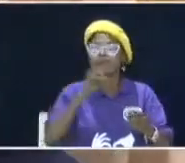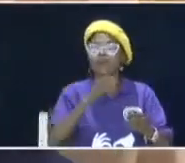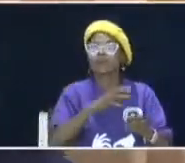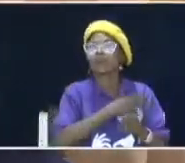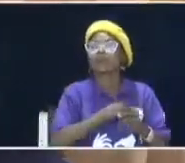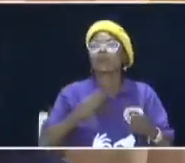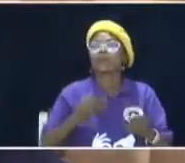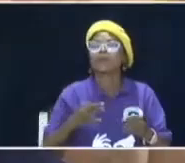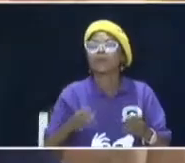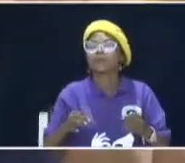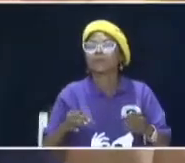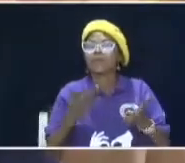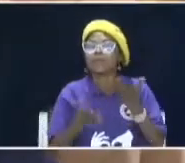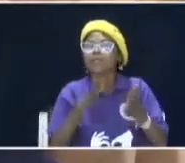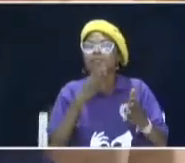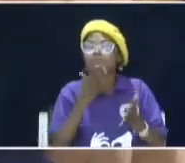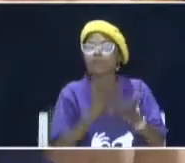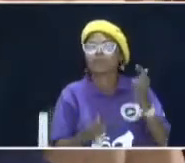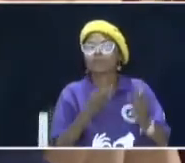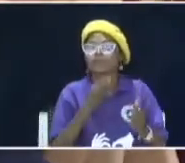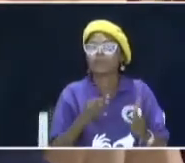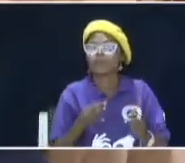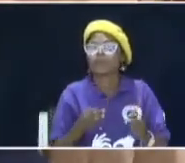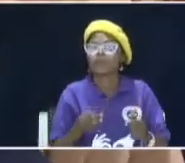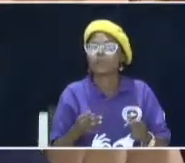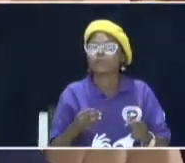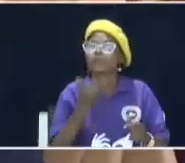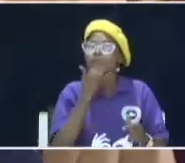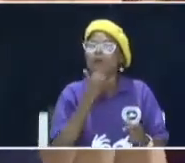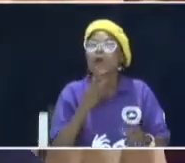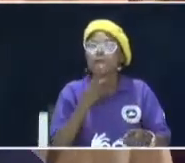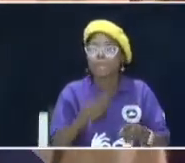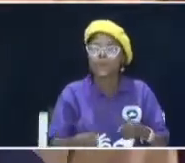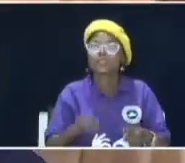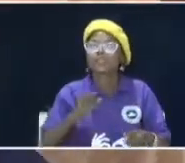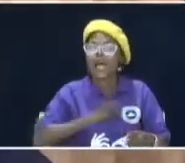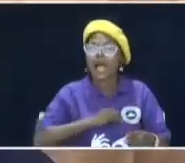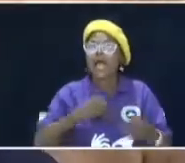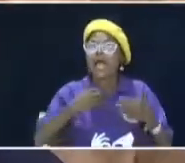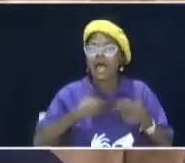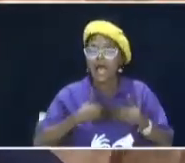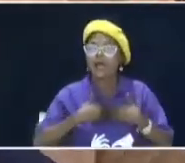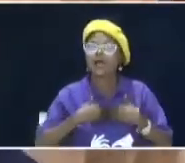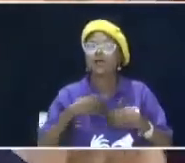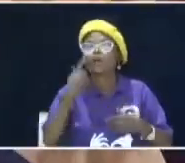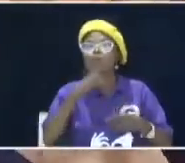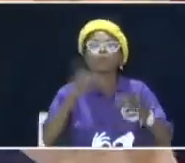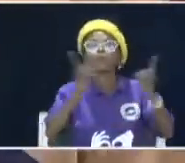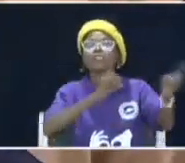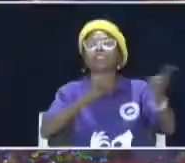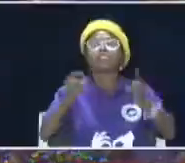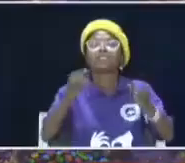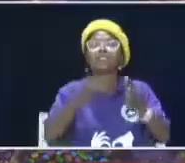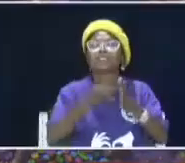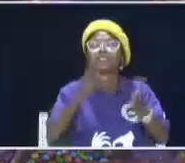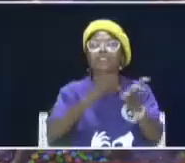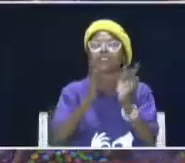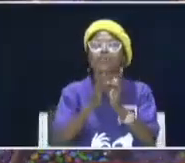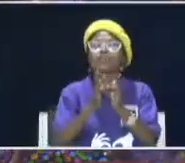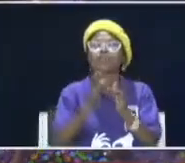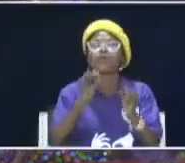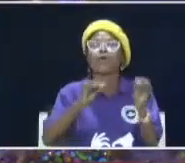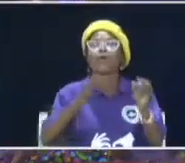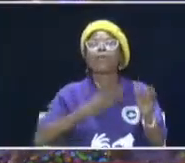wires that they put on me were wrong in the first place. But I have inside information. Who did it?